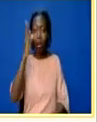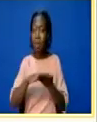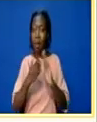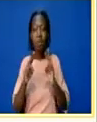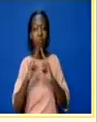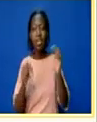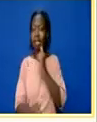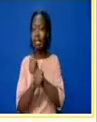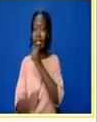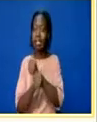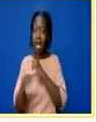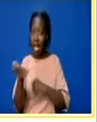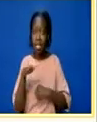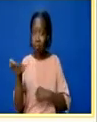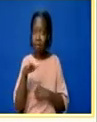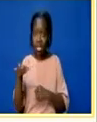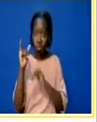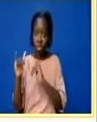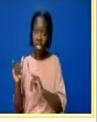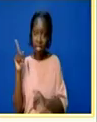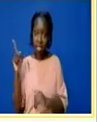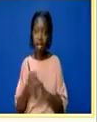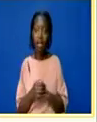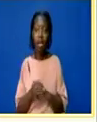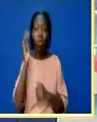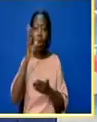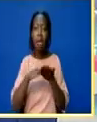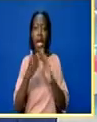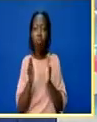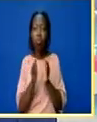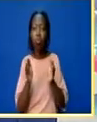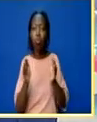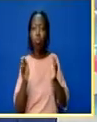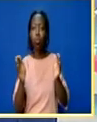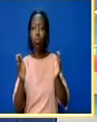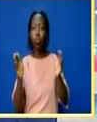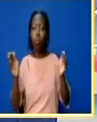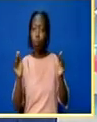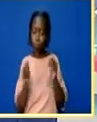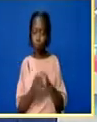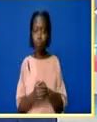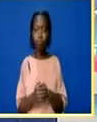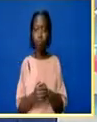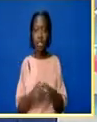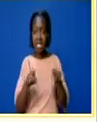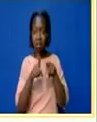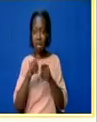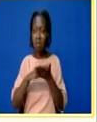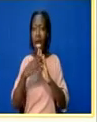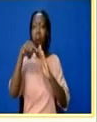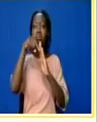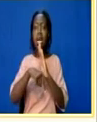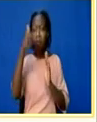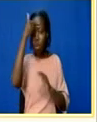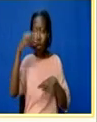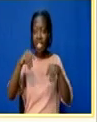to be around. Very good. Yeah. And it will widen. And as well, deepen. Yes. Because the soil up here, if you look at